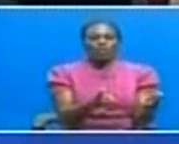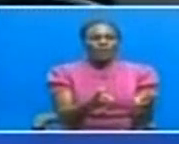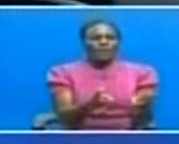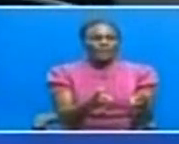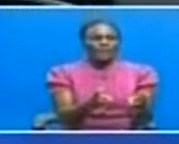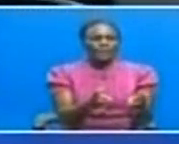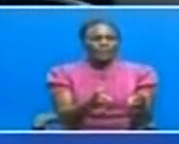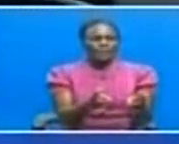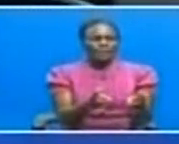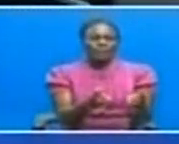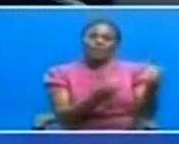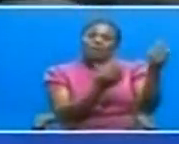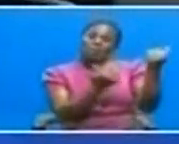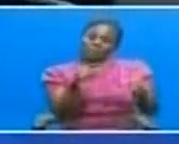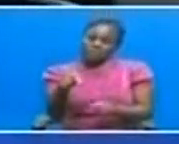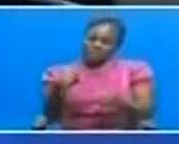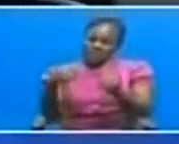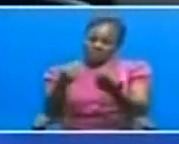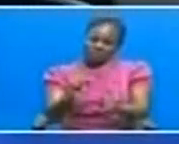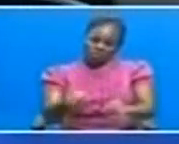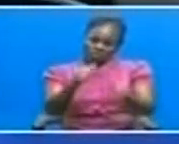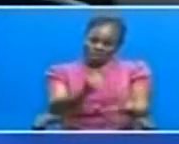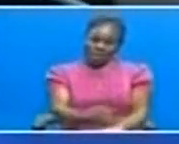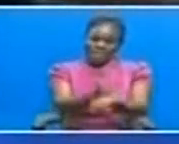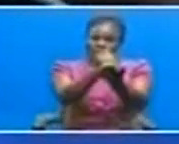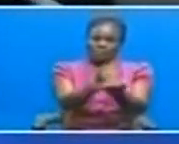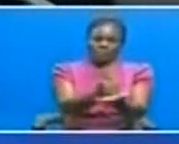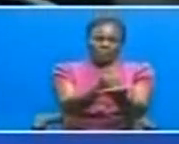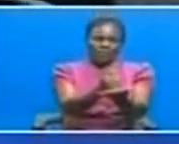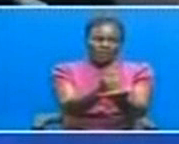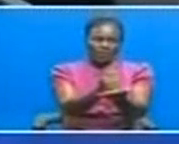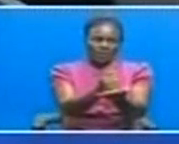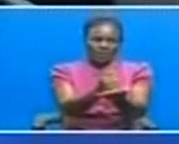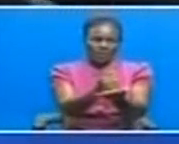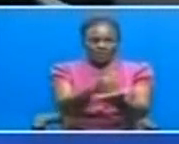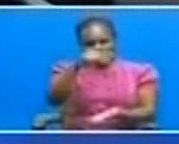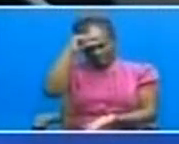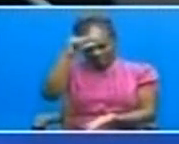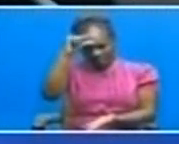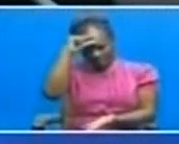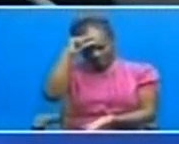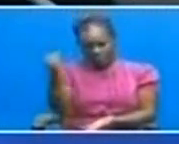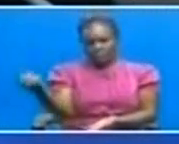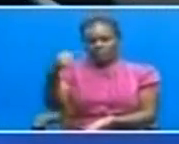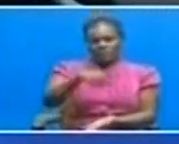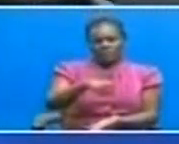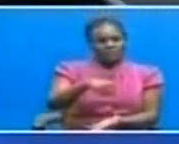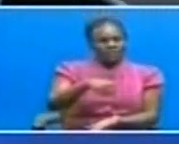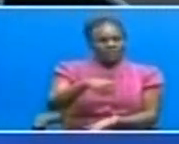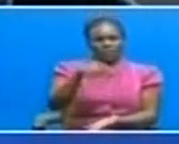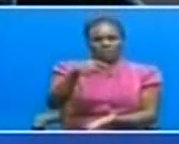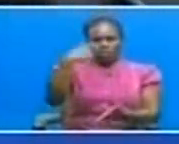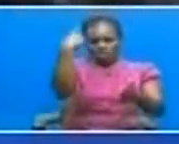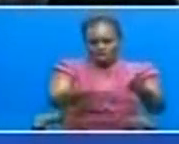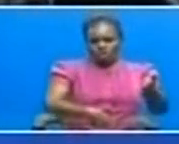morali. I hope ataleza tusaidia. Maybe serikali najua serikali ndio italeta hiyo mambo. Wateremushe